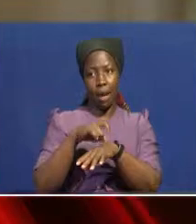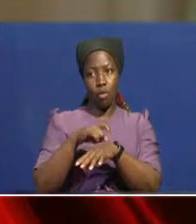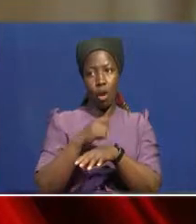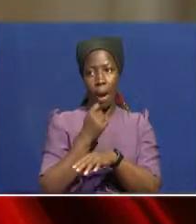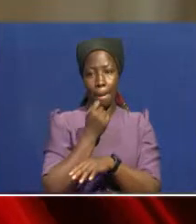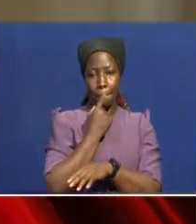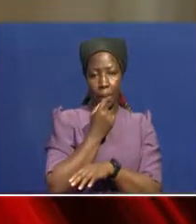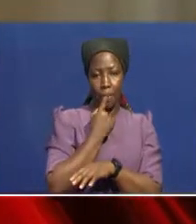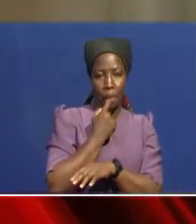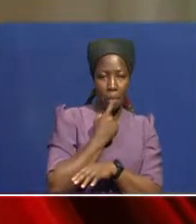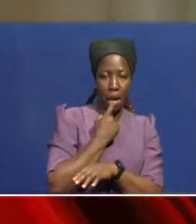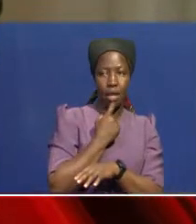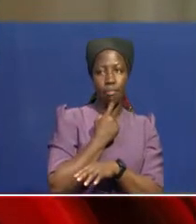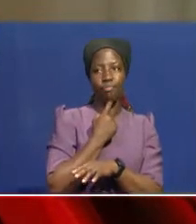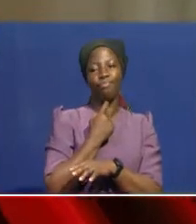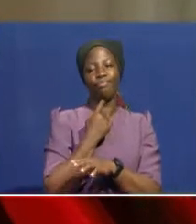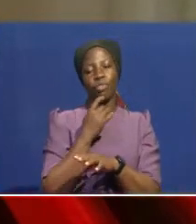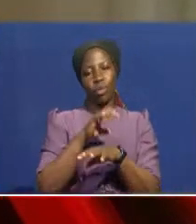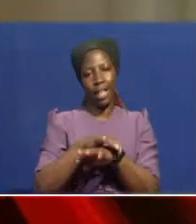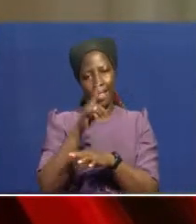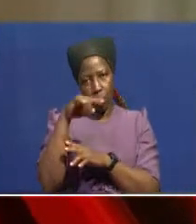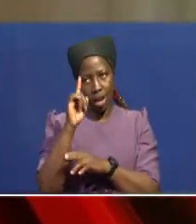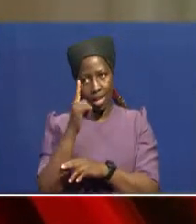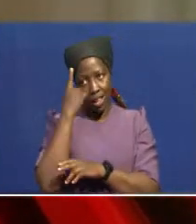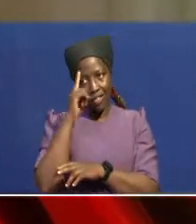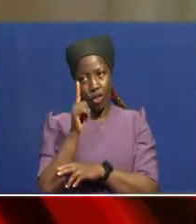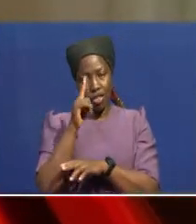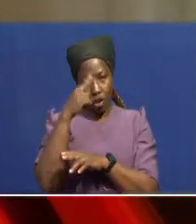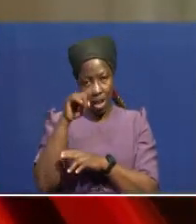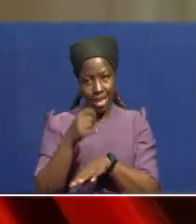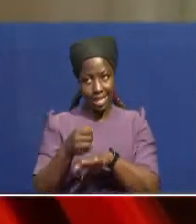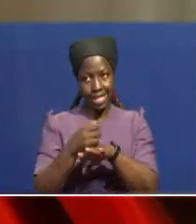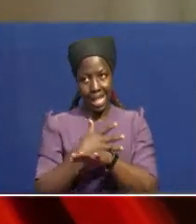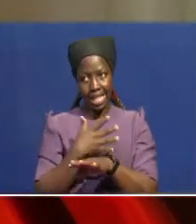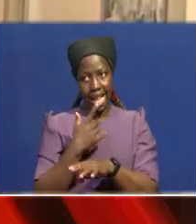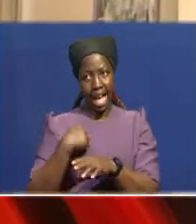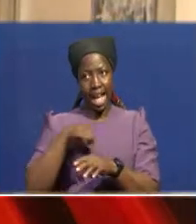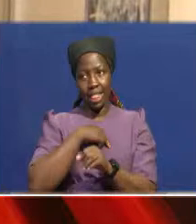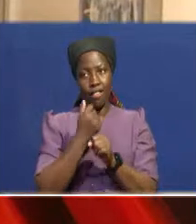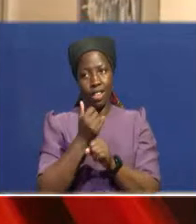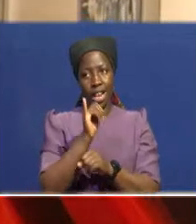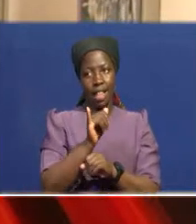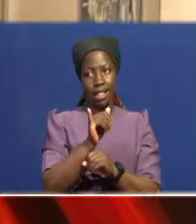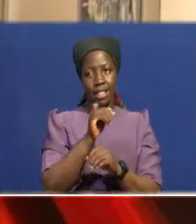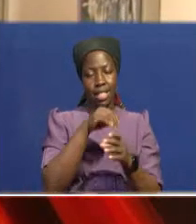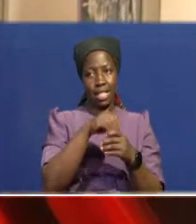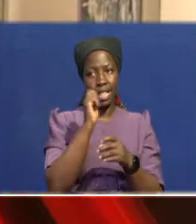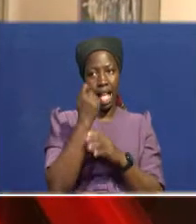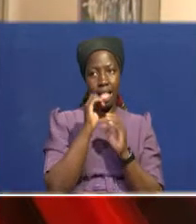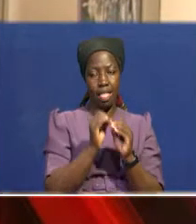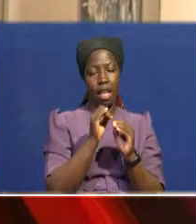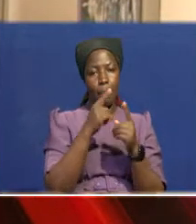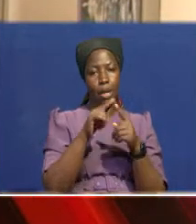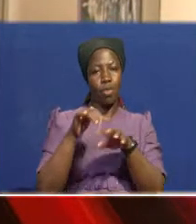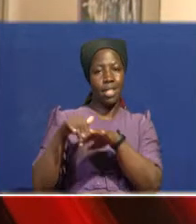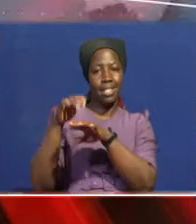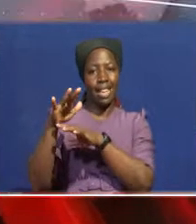medicine for the right cancer. We are not able to do that in Kenya. We normally send the sample to South Africa.